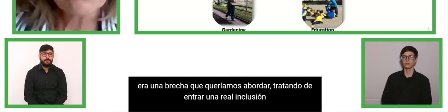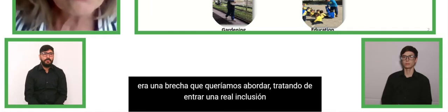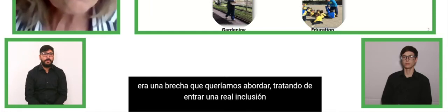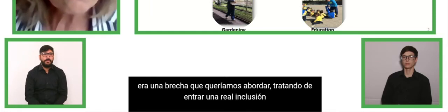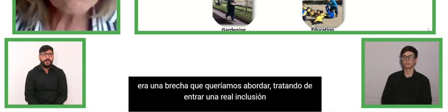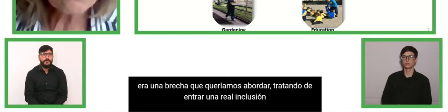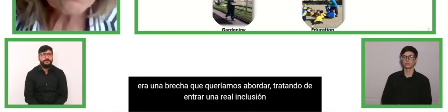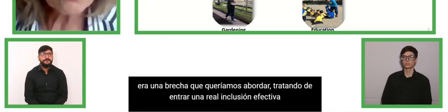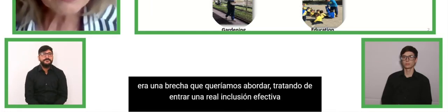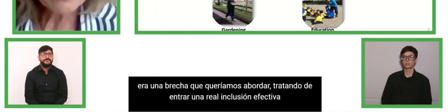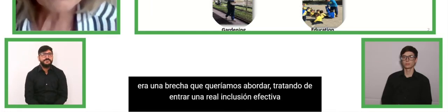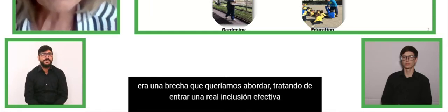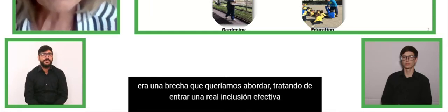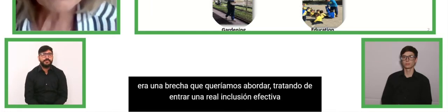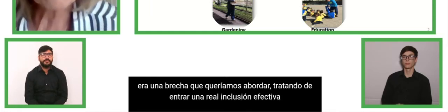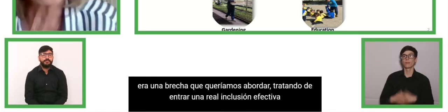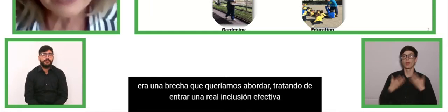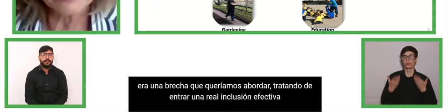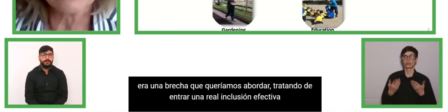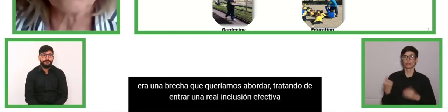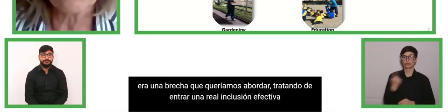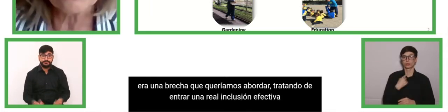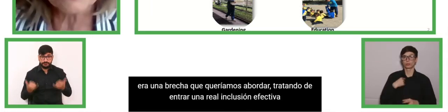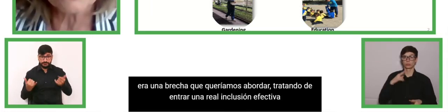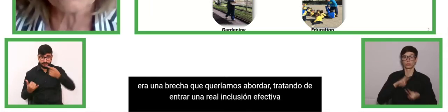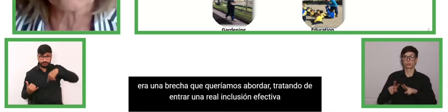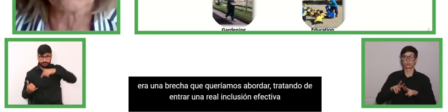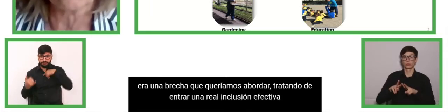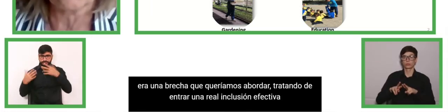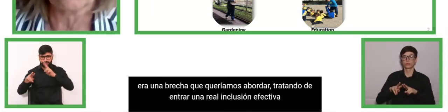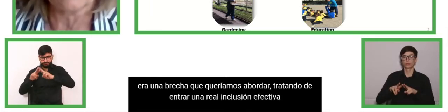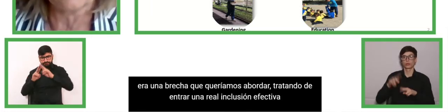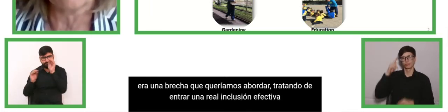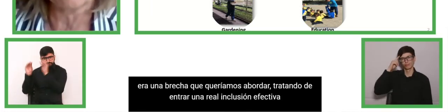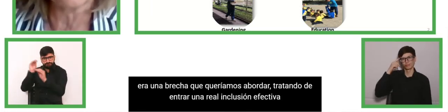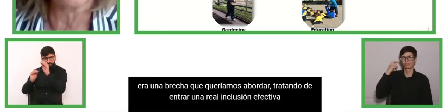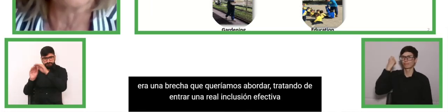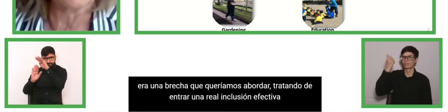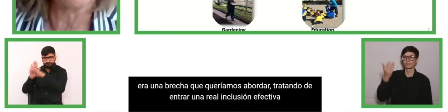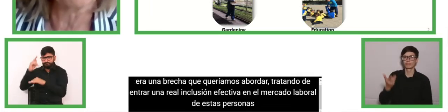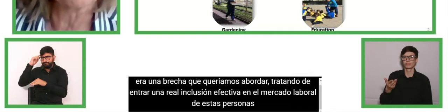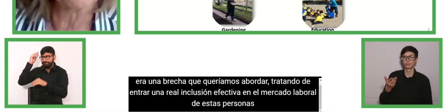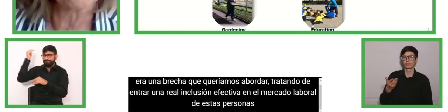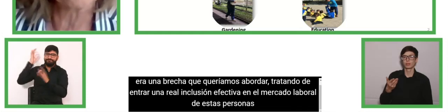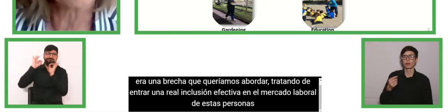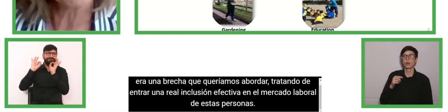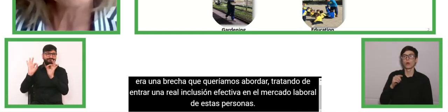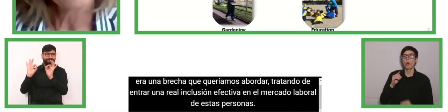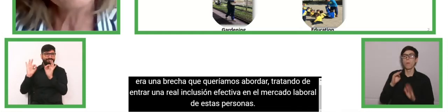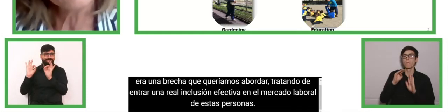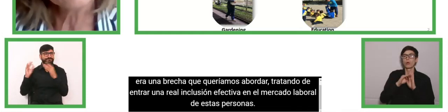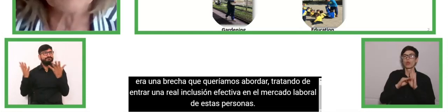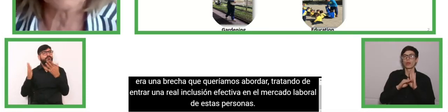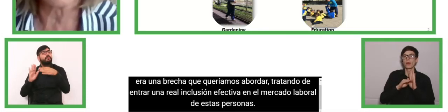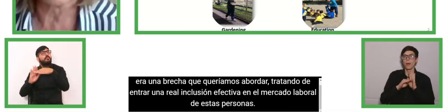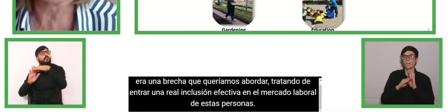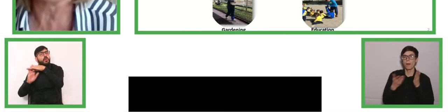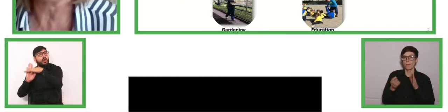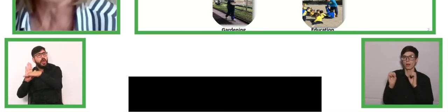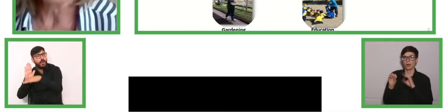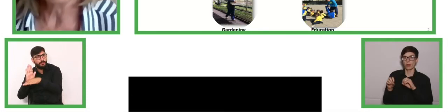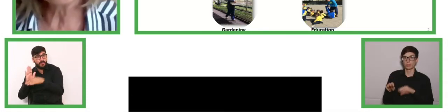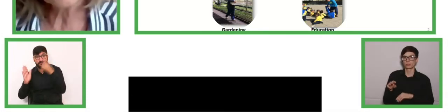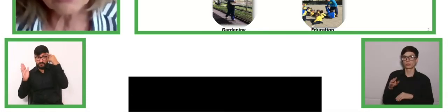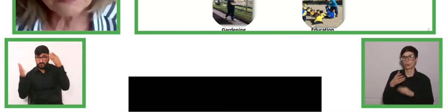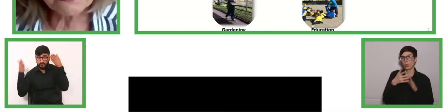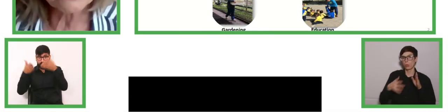So our solution was to create a 3-year social labor training program within a university